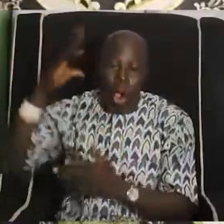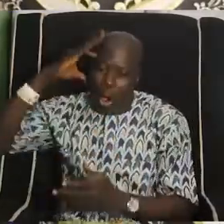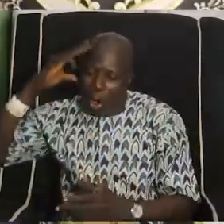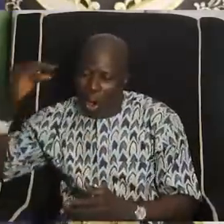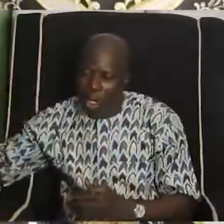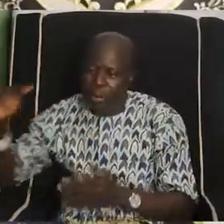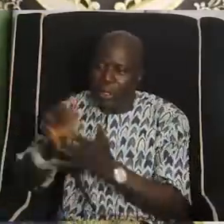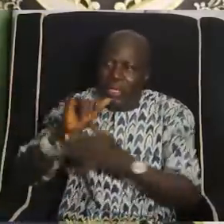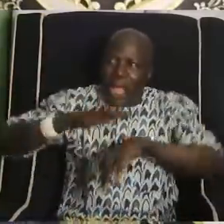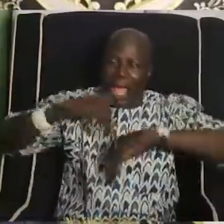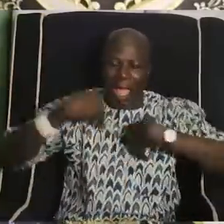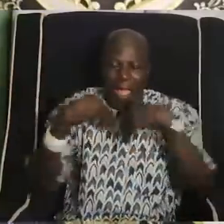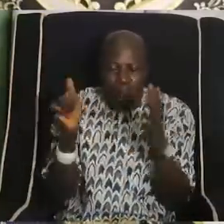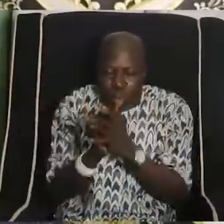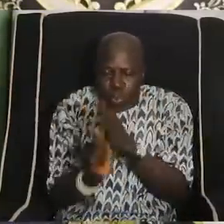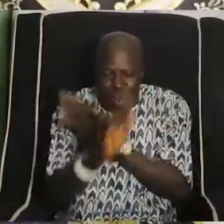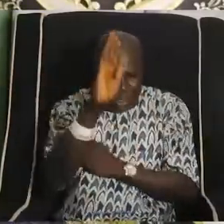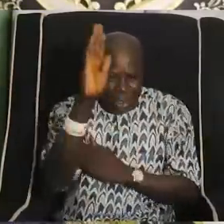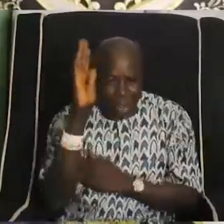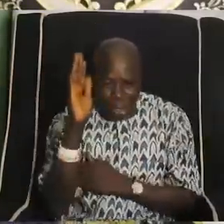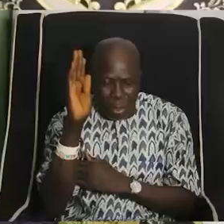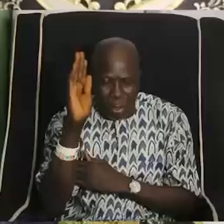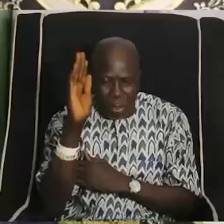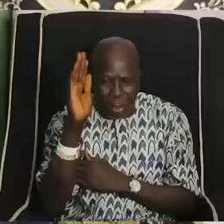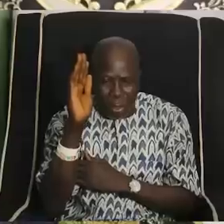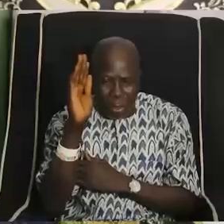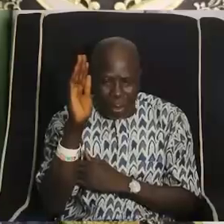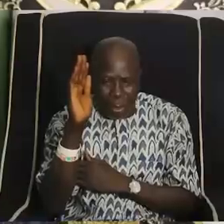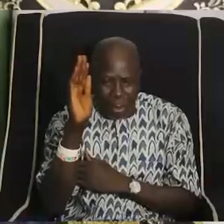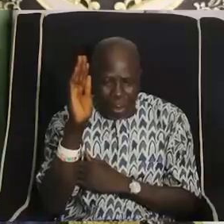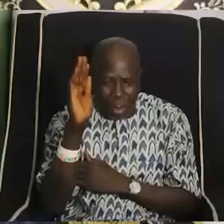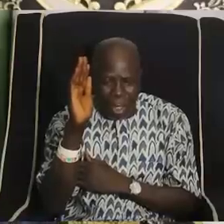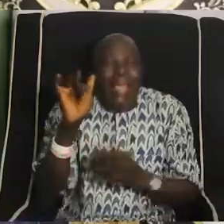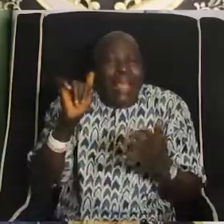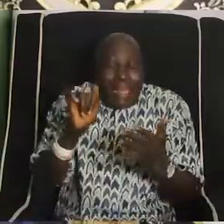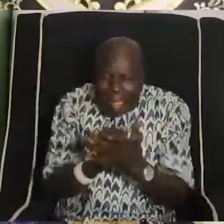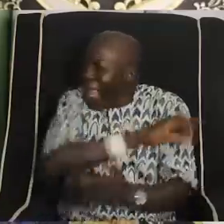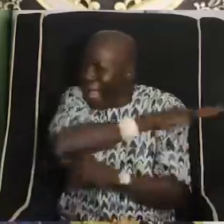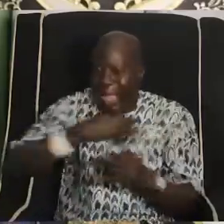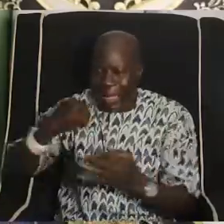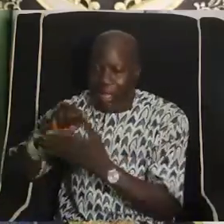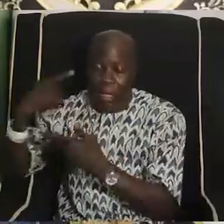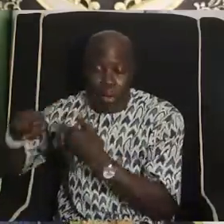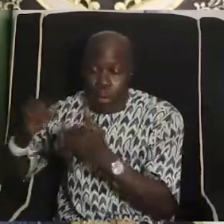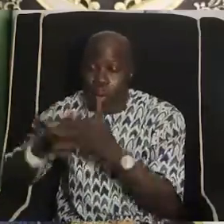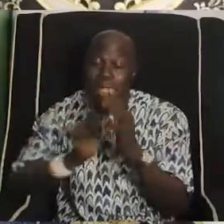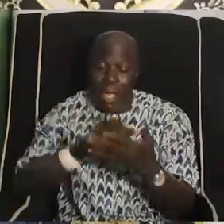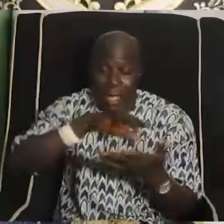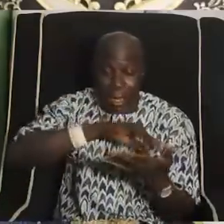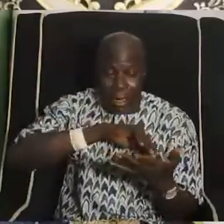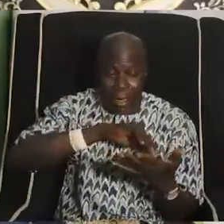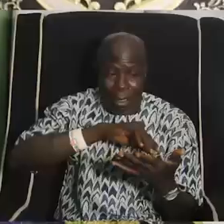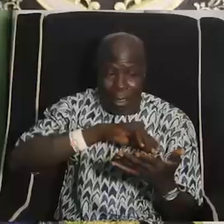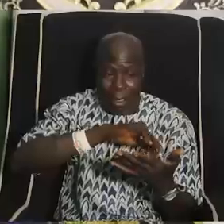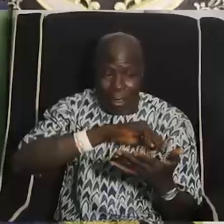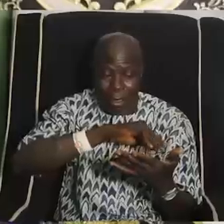pelu Olorun mi. My iriri mi pelu Olorun. Oh my God. Ani o ti mo ti ka dada bi oye re se ye mi to